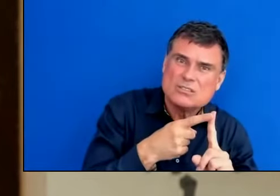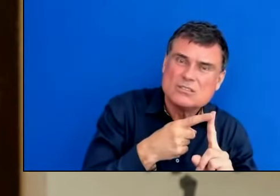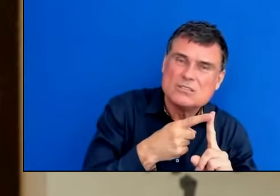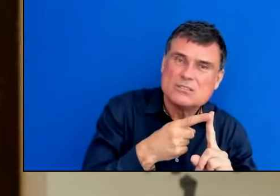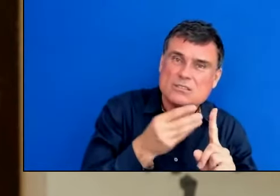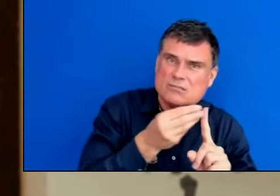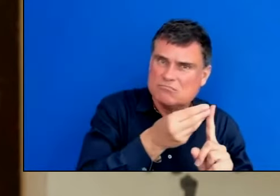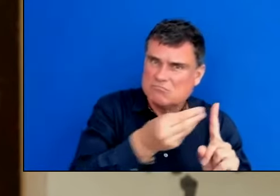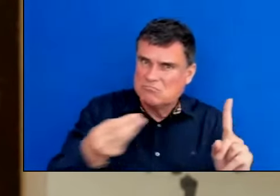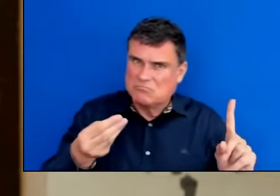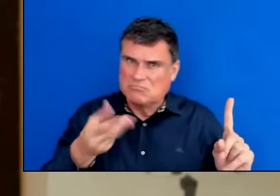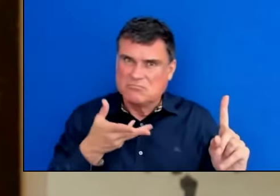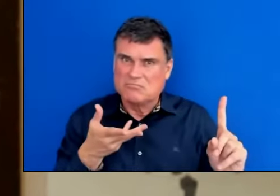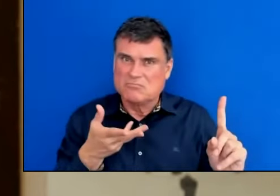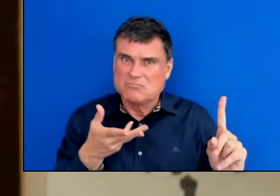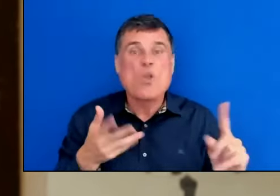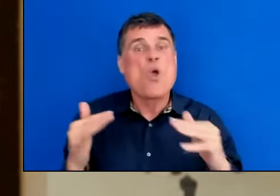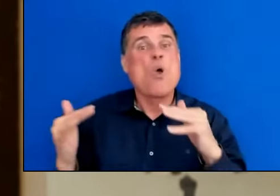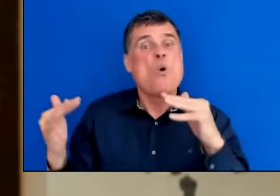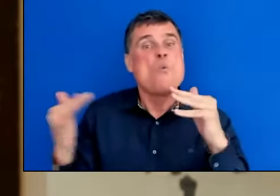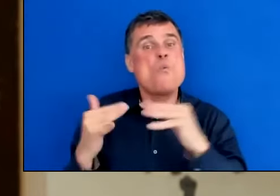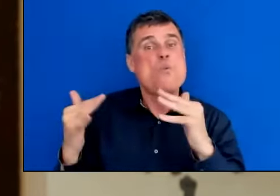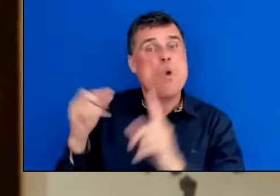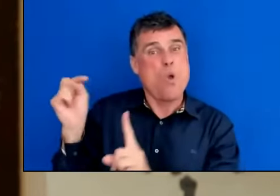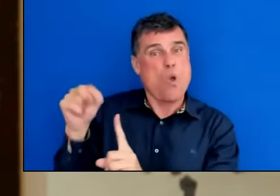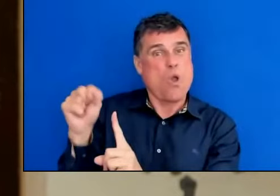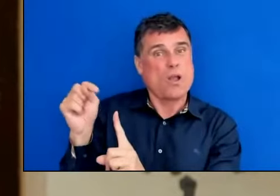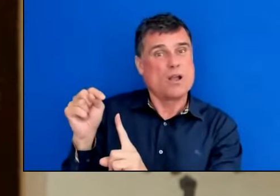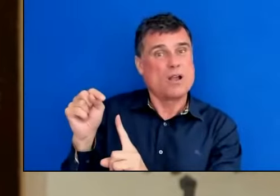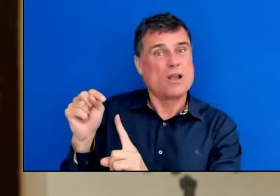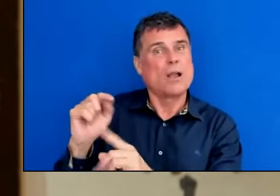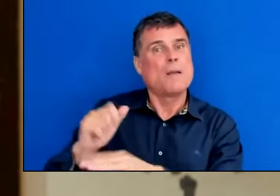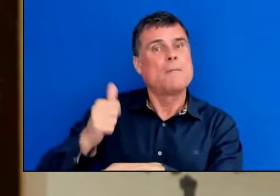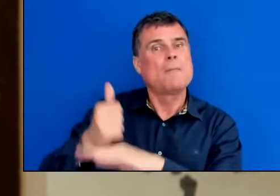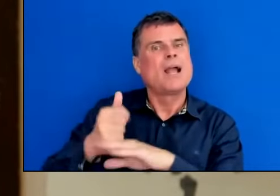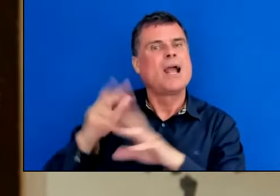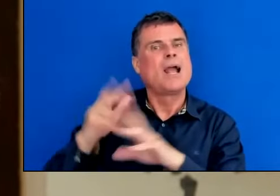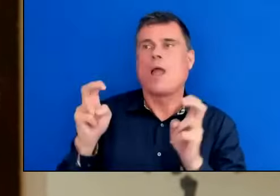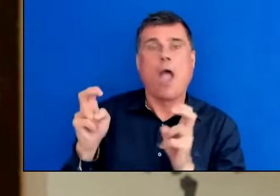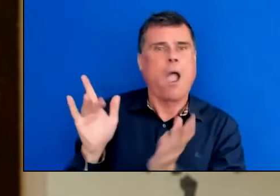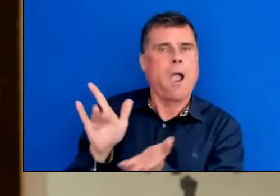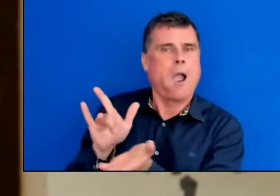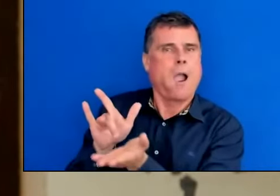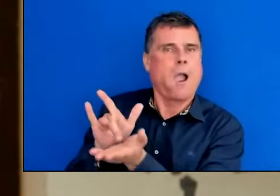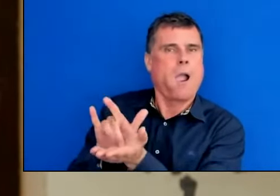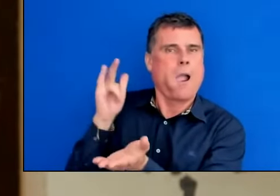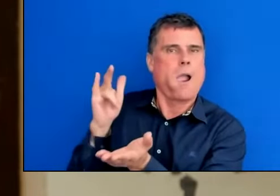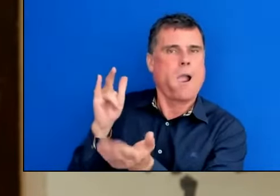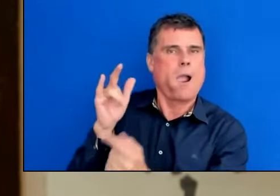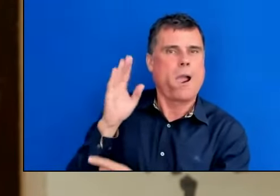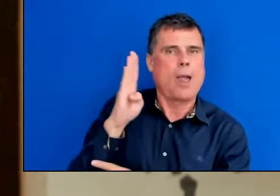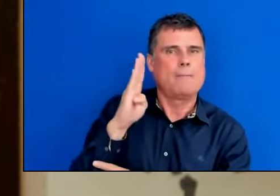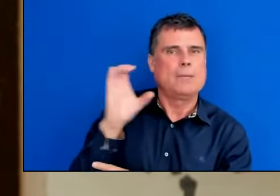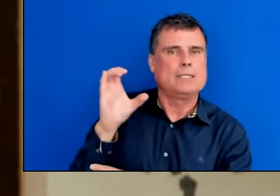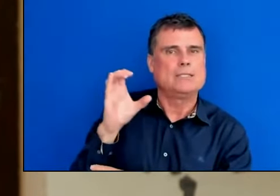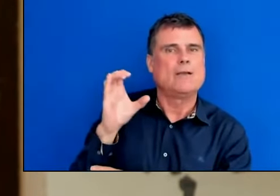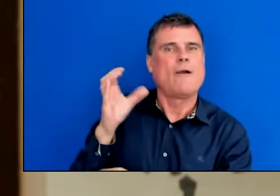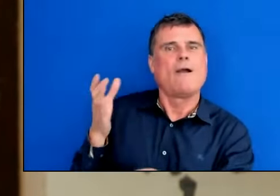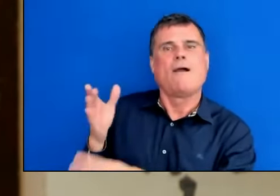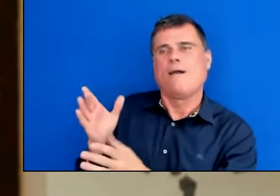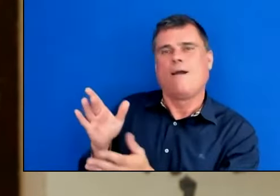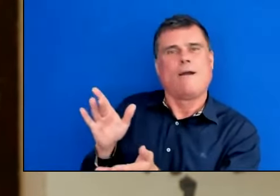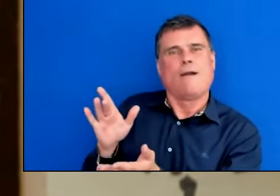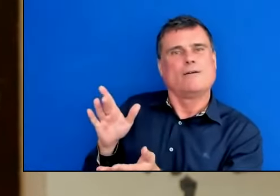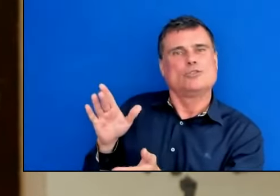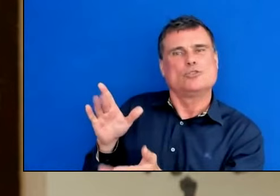him that the war afforded a heaven-sent opportunity to rid themselves of the